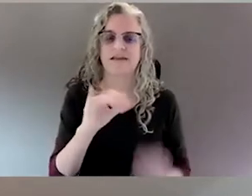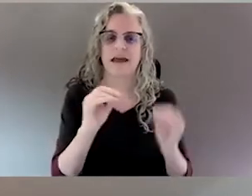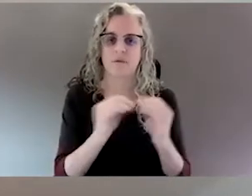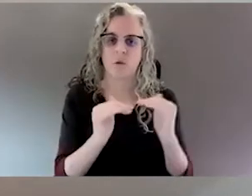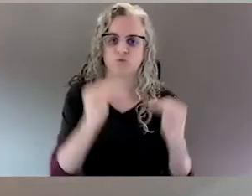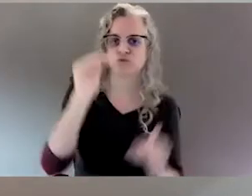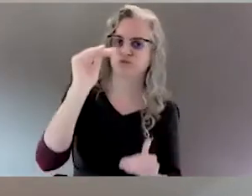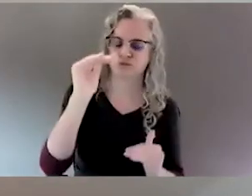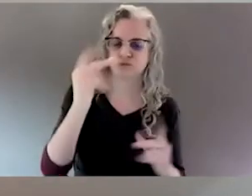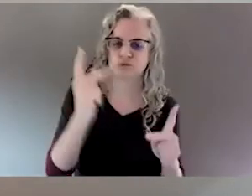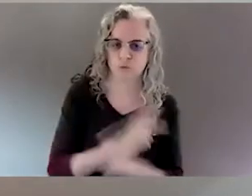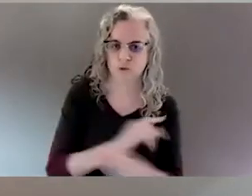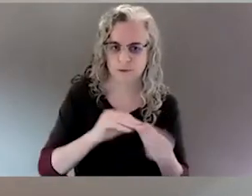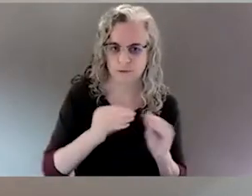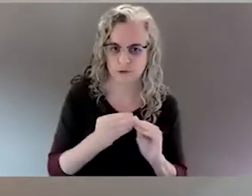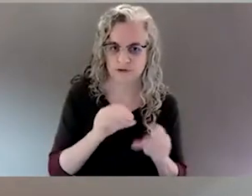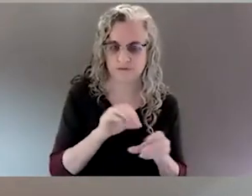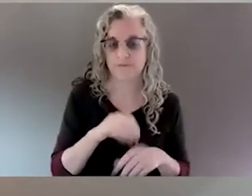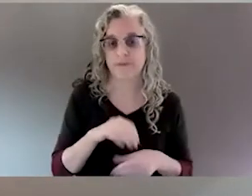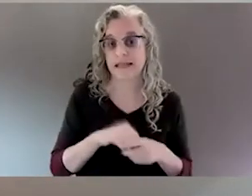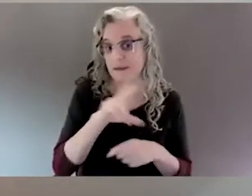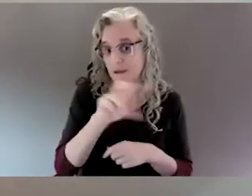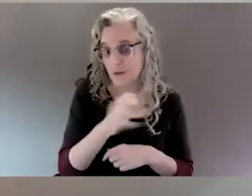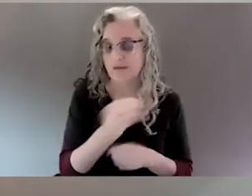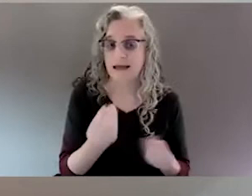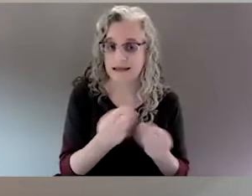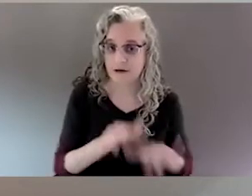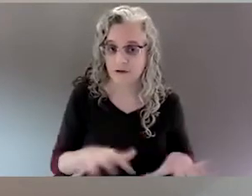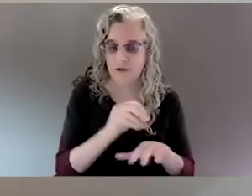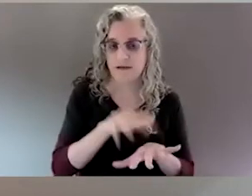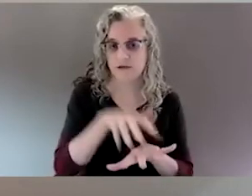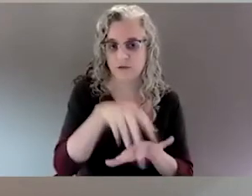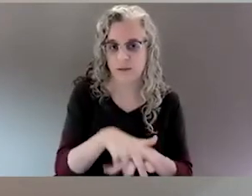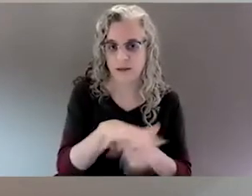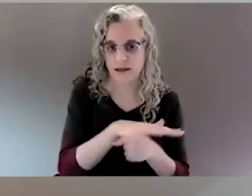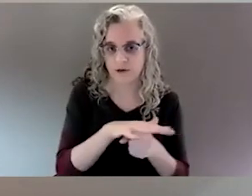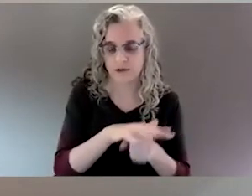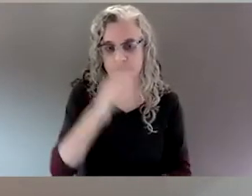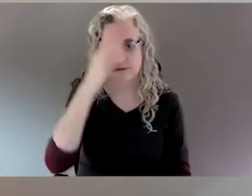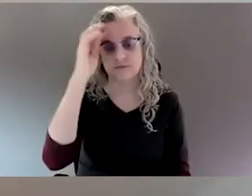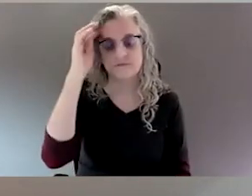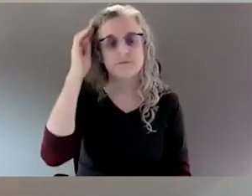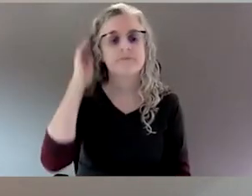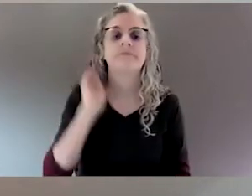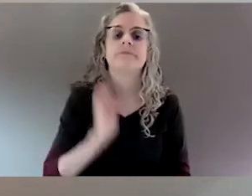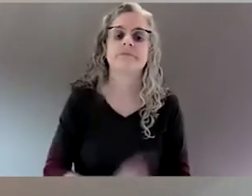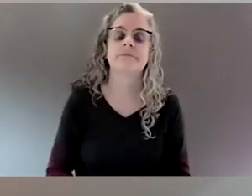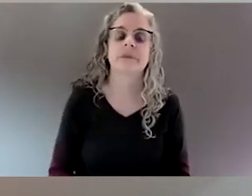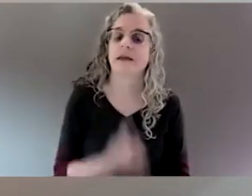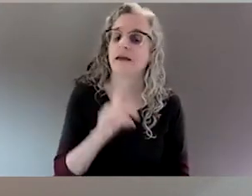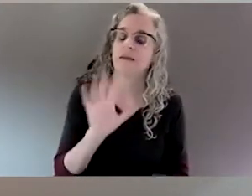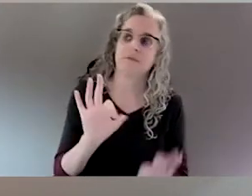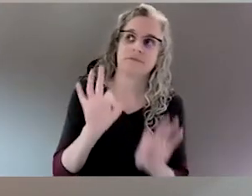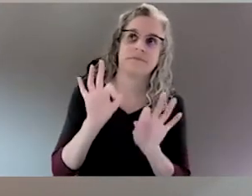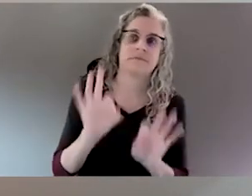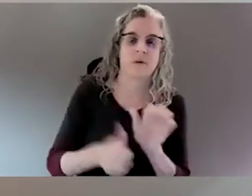US, territories, and tribal nations. I can think of no one more qualified and more